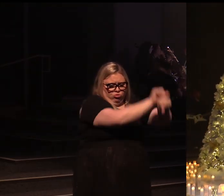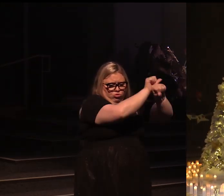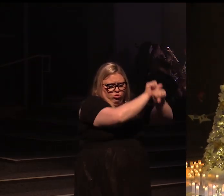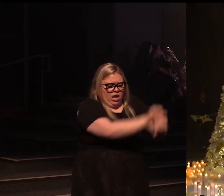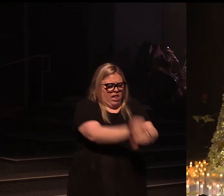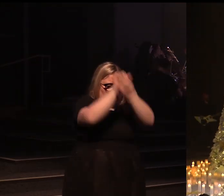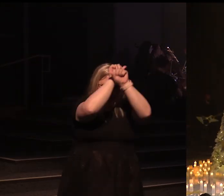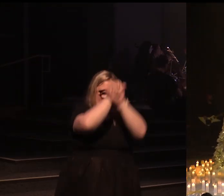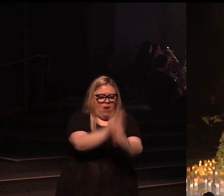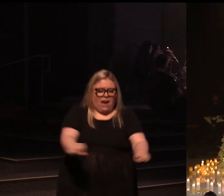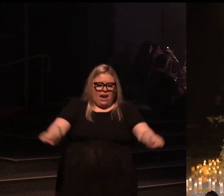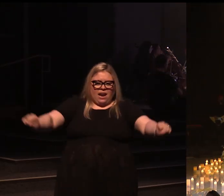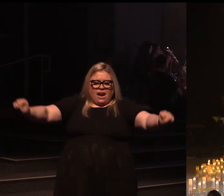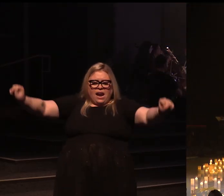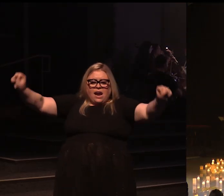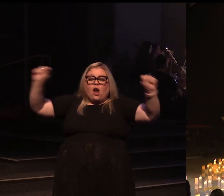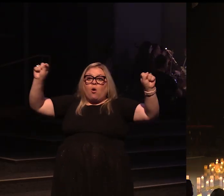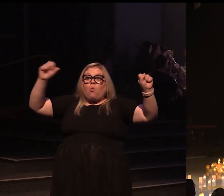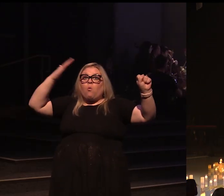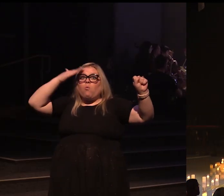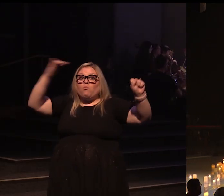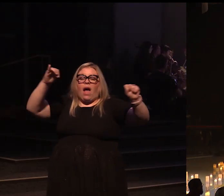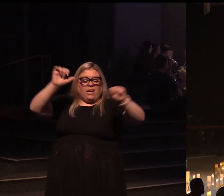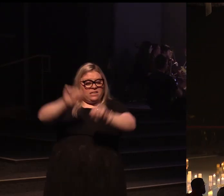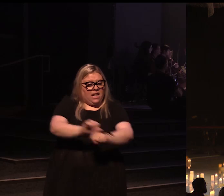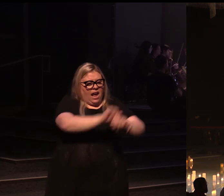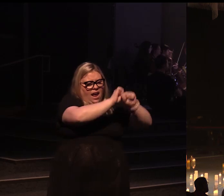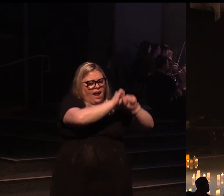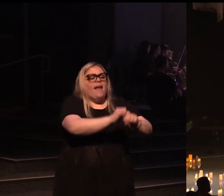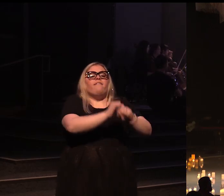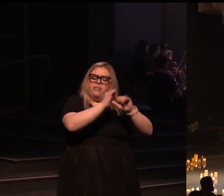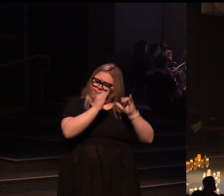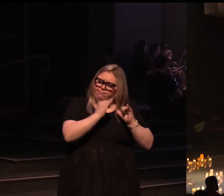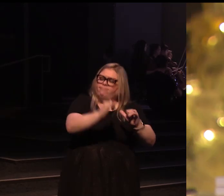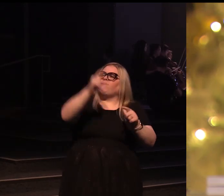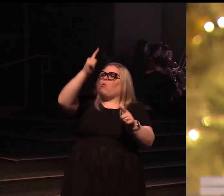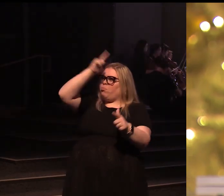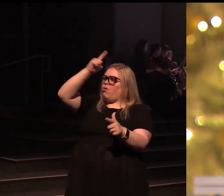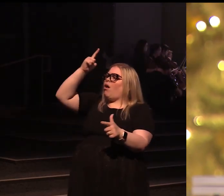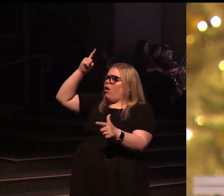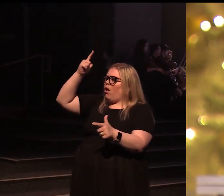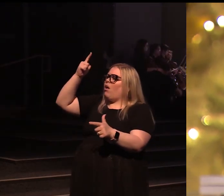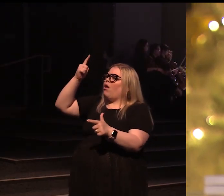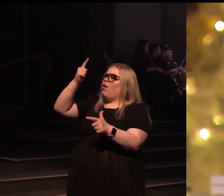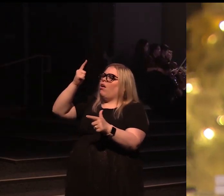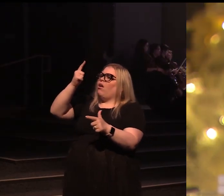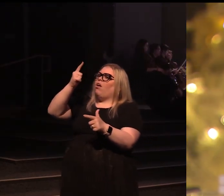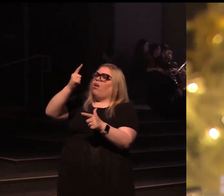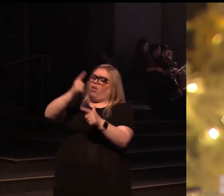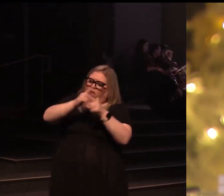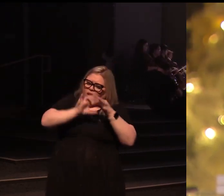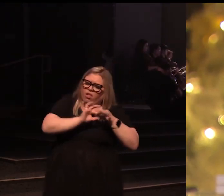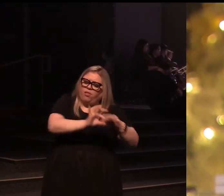Chains shall he break for the slave, here's our brother.